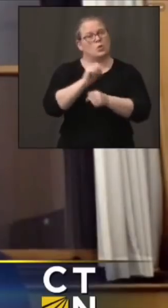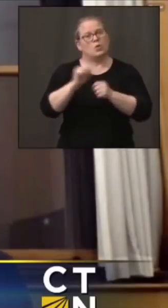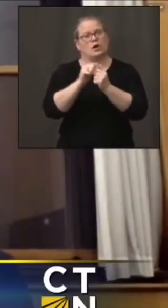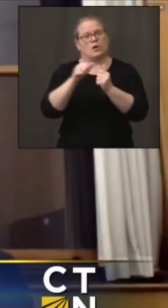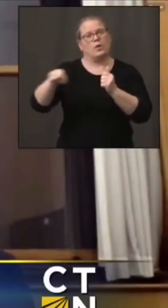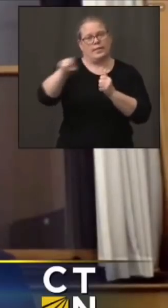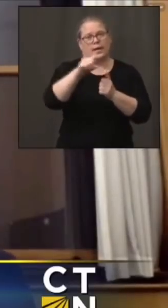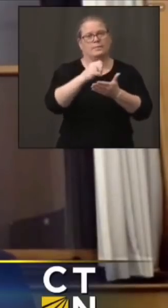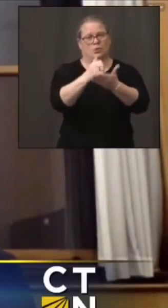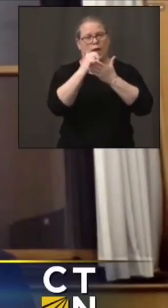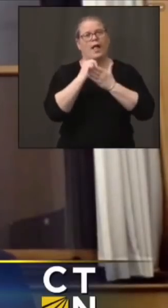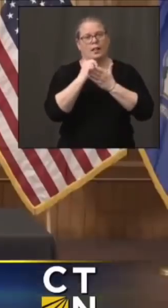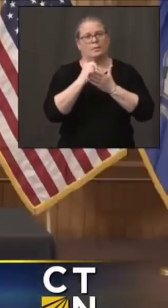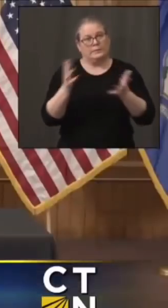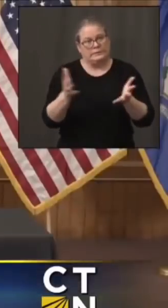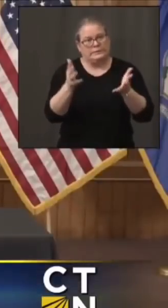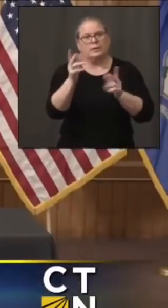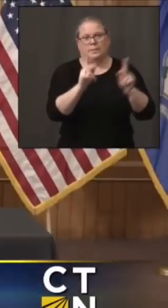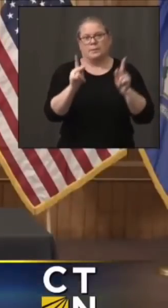there.